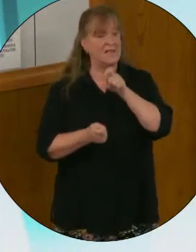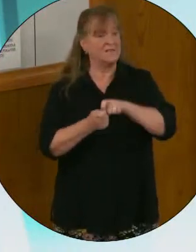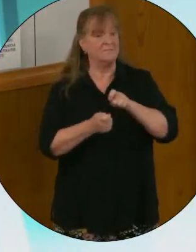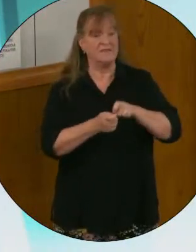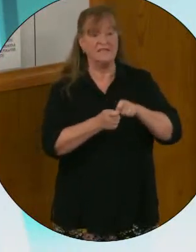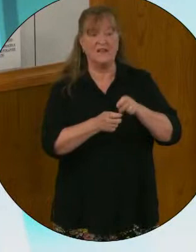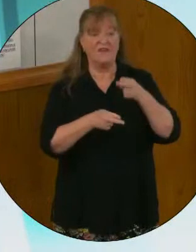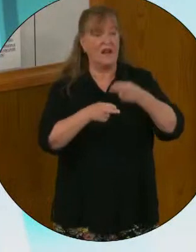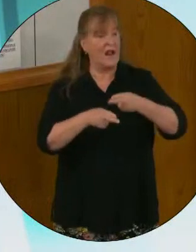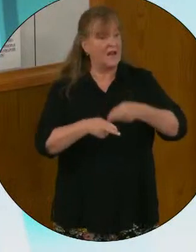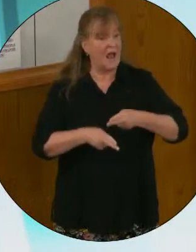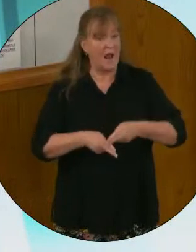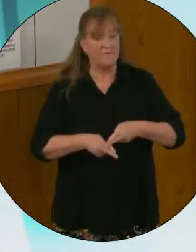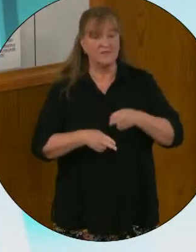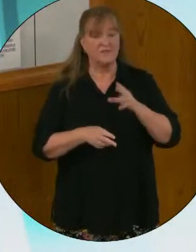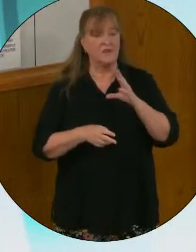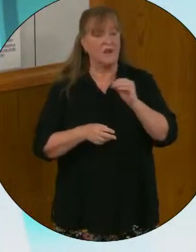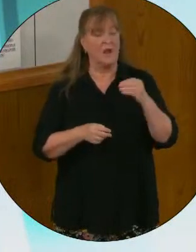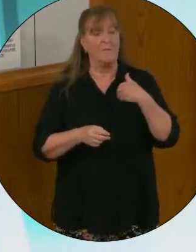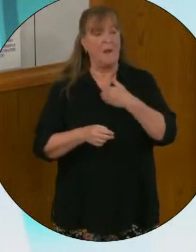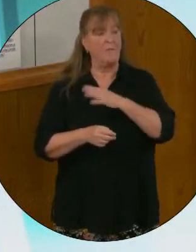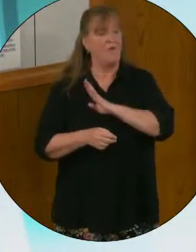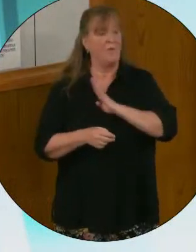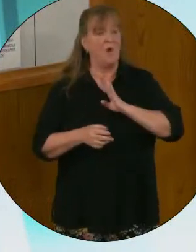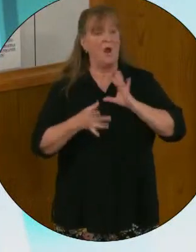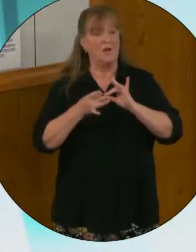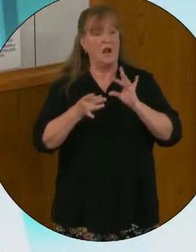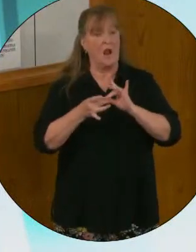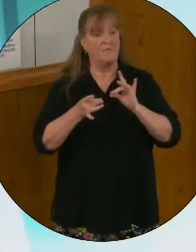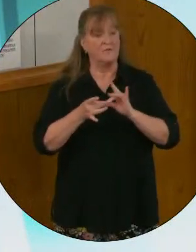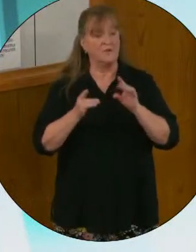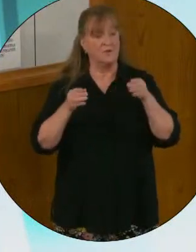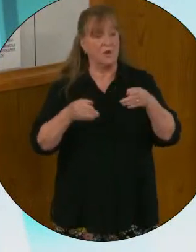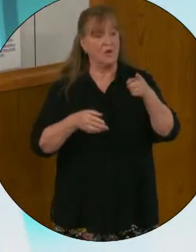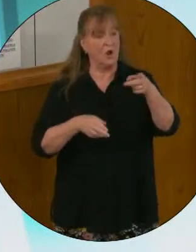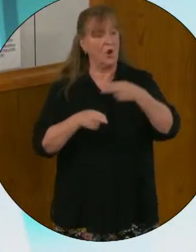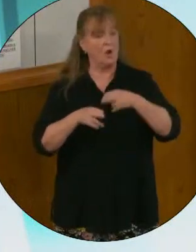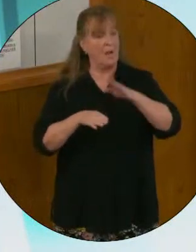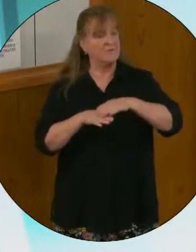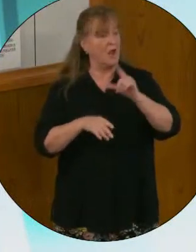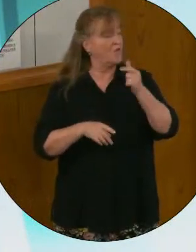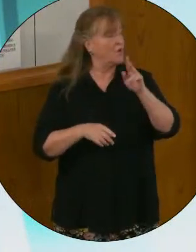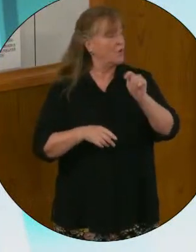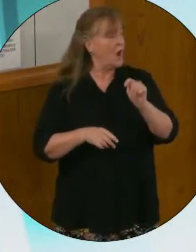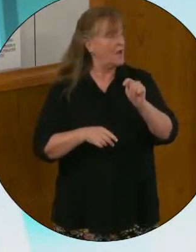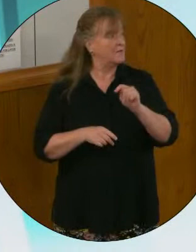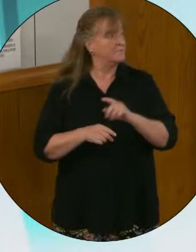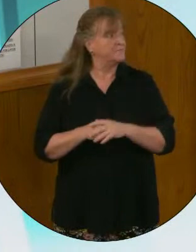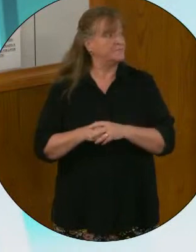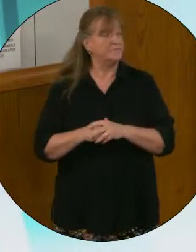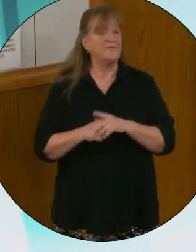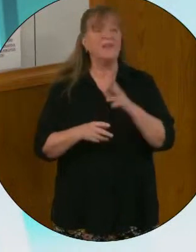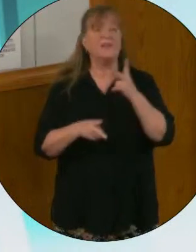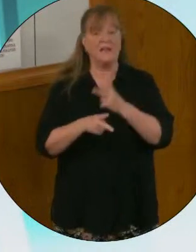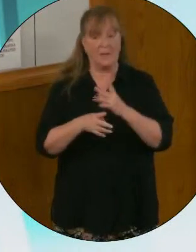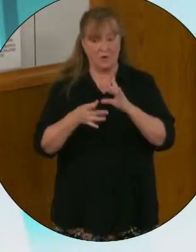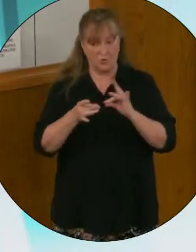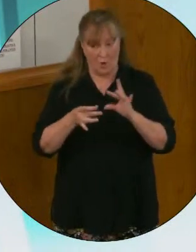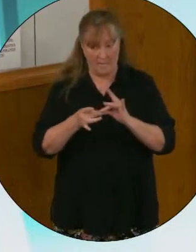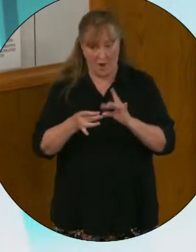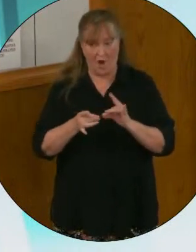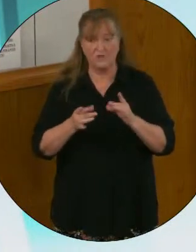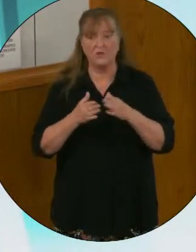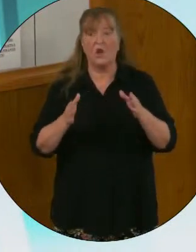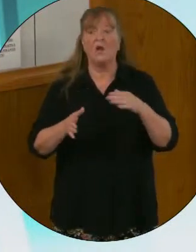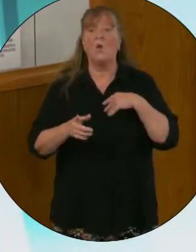specific individual or members of the board. Please keep your comments in regards. Well, her name's on the grant. Okay. Please keep your remarks. I got Thank you.